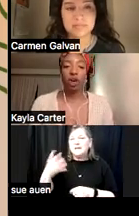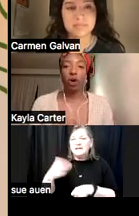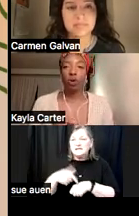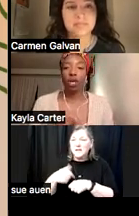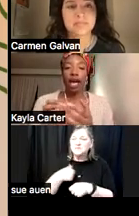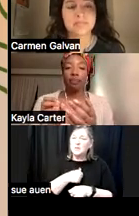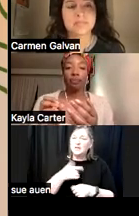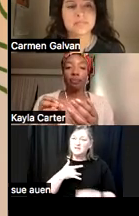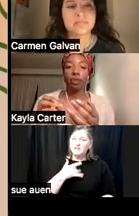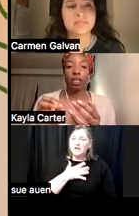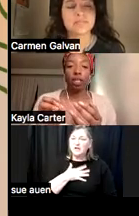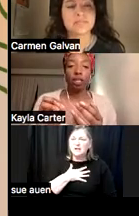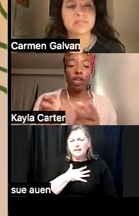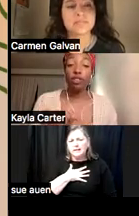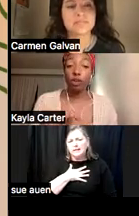as though